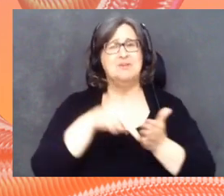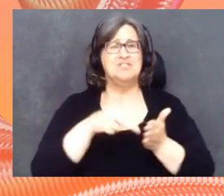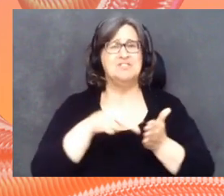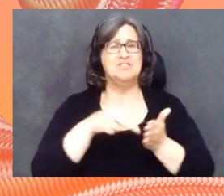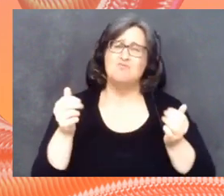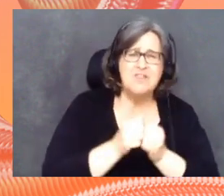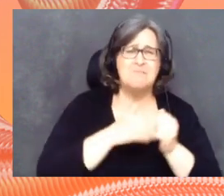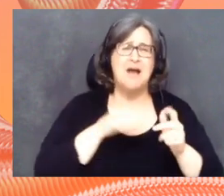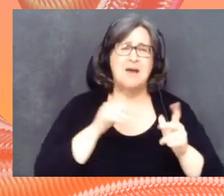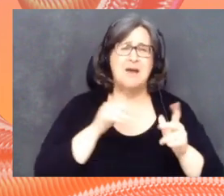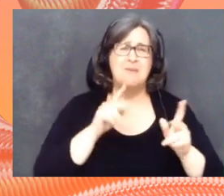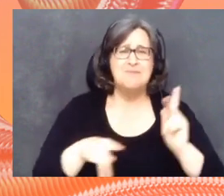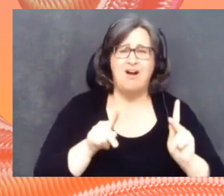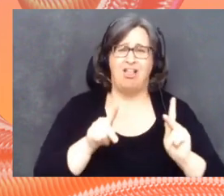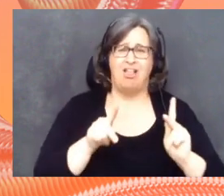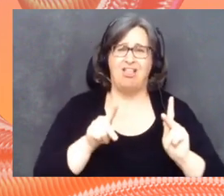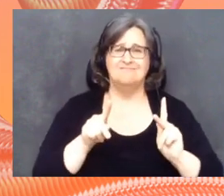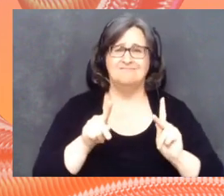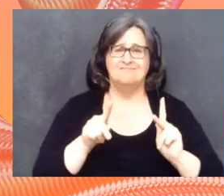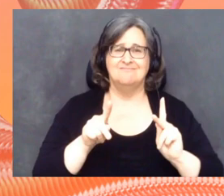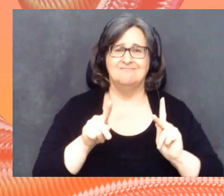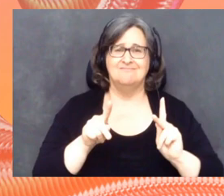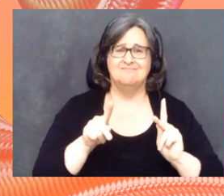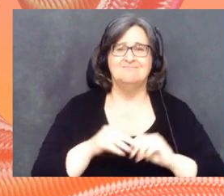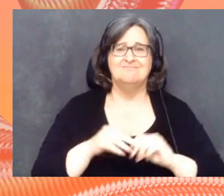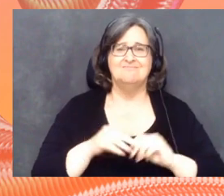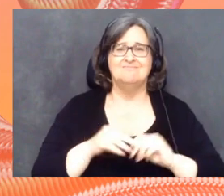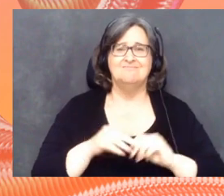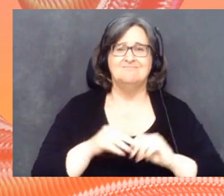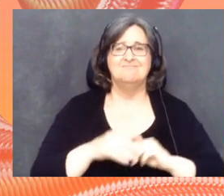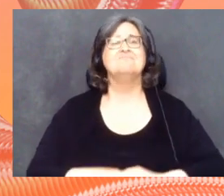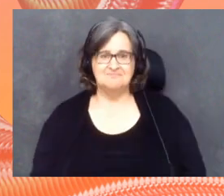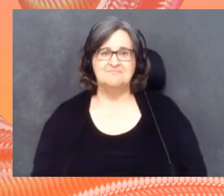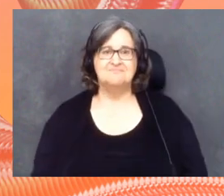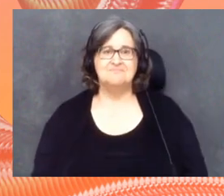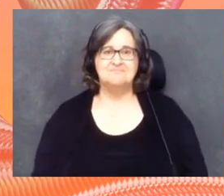just, everything's going to be turning over.